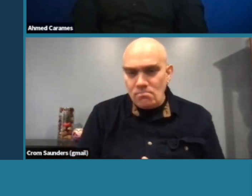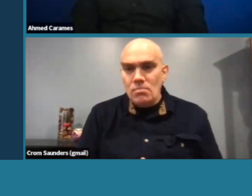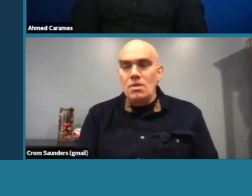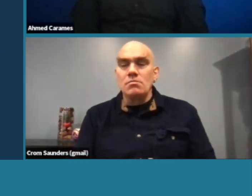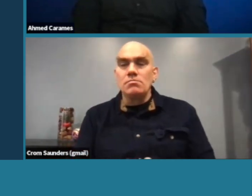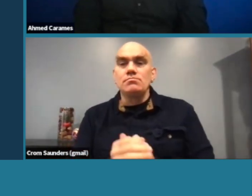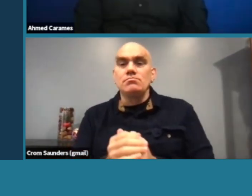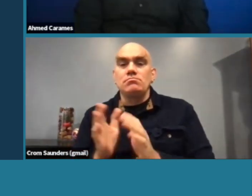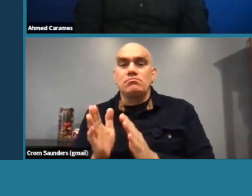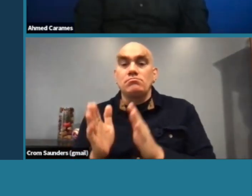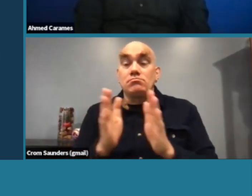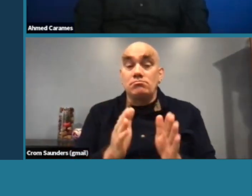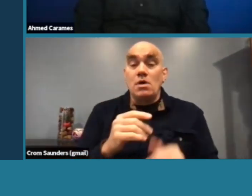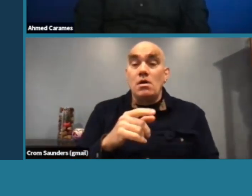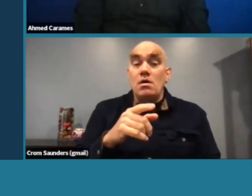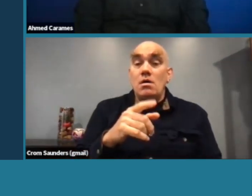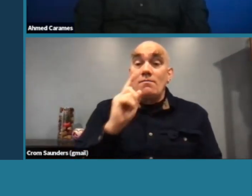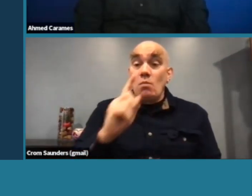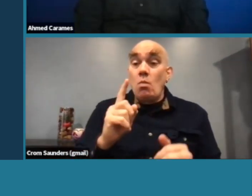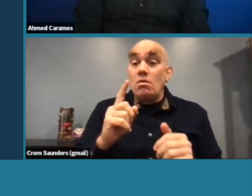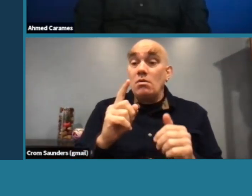3 interpreters.